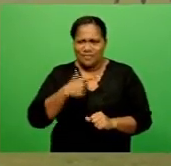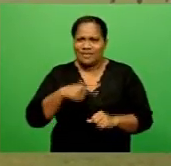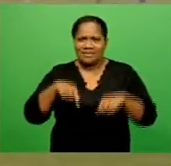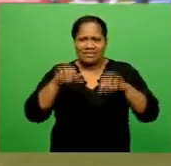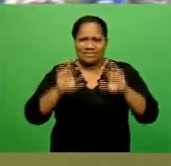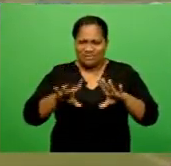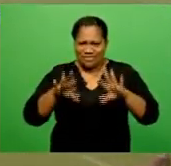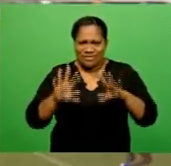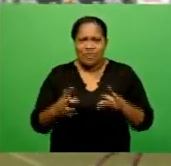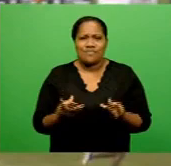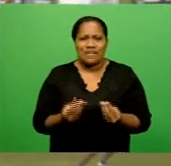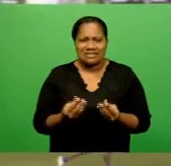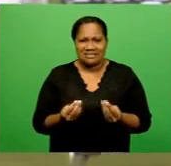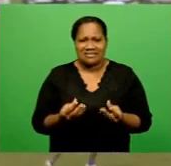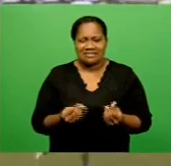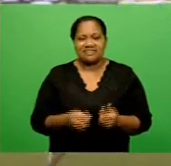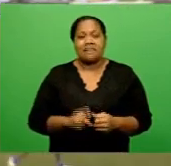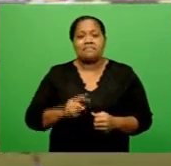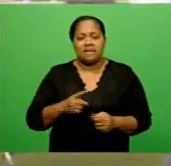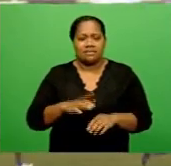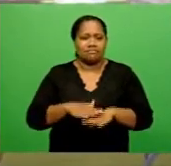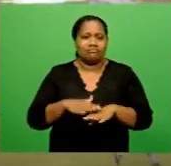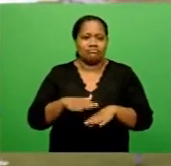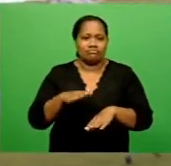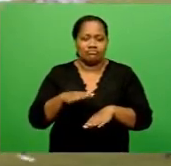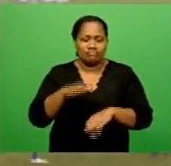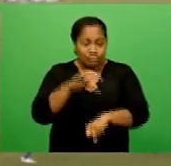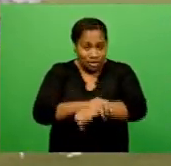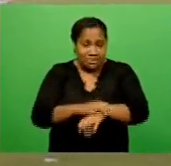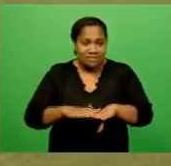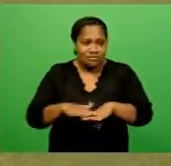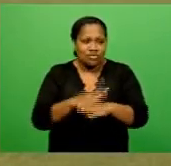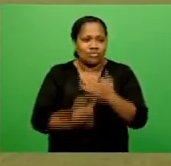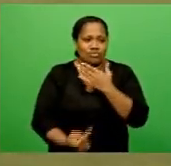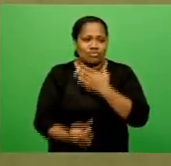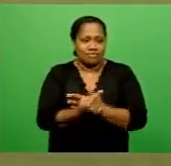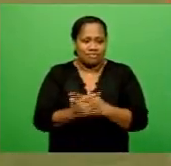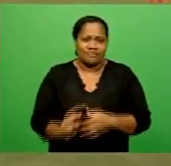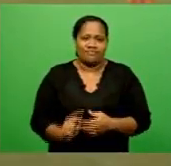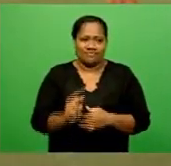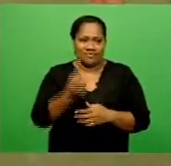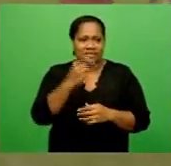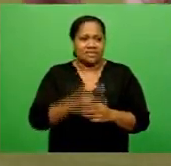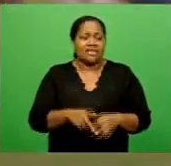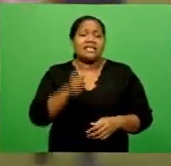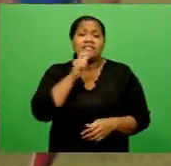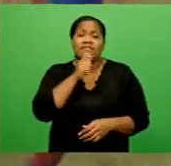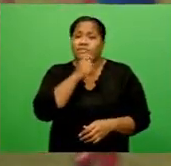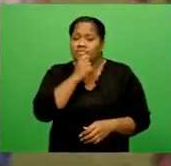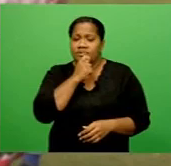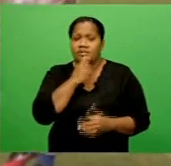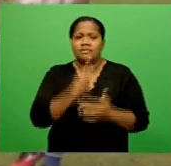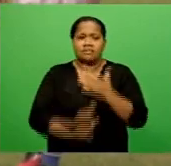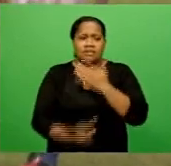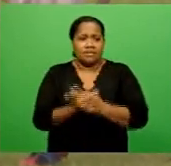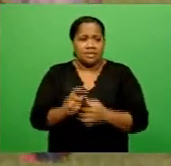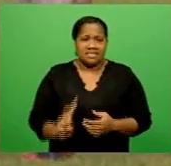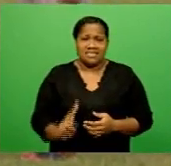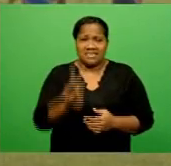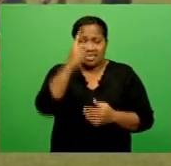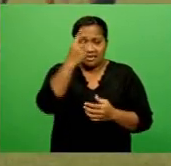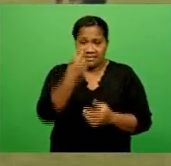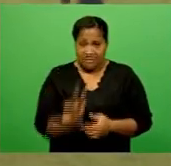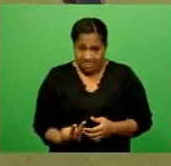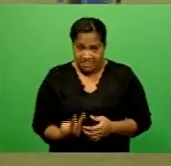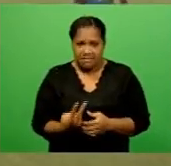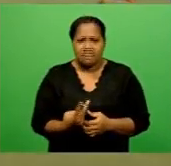Lawanga Park, but Police Blue hit first through Waisena Dhungu. Taviuni suffered a huge blow in the second half after